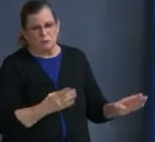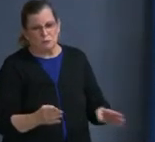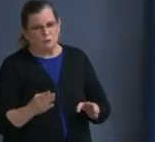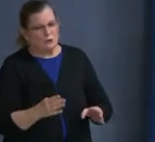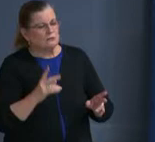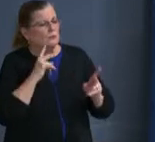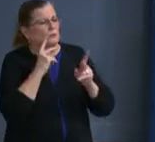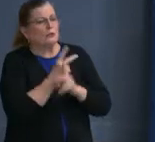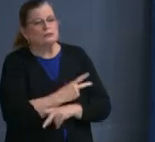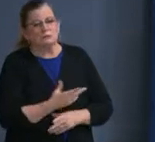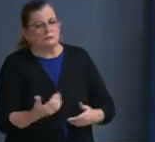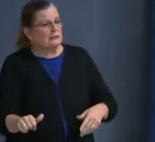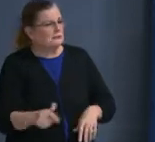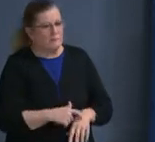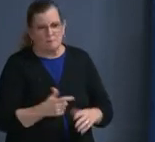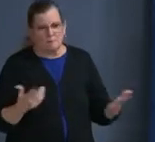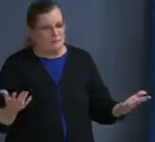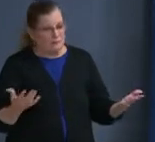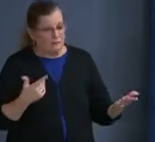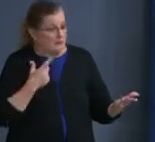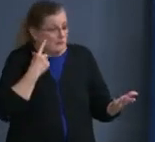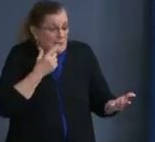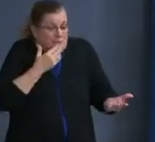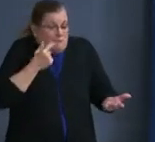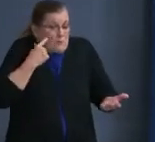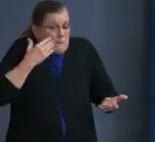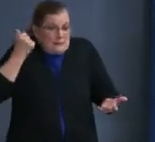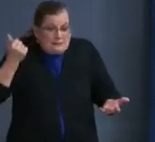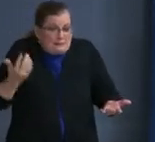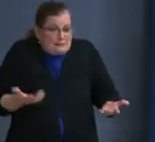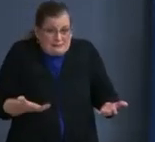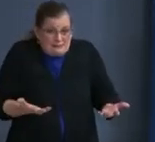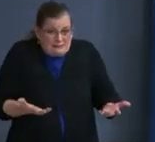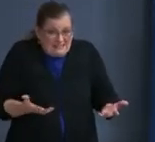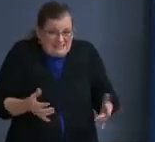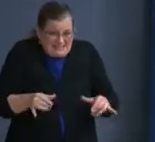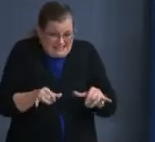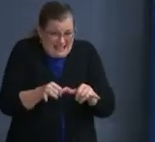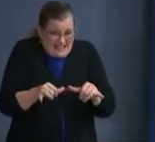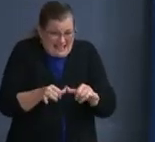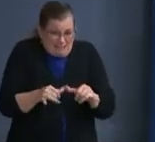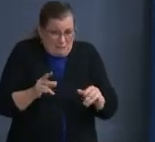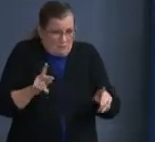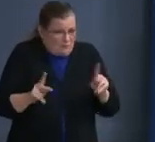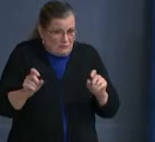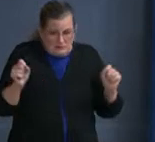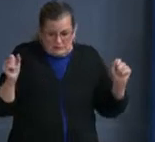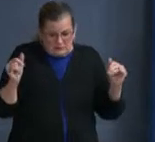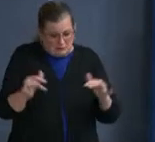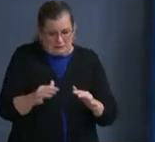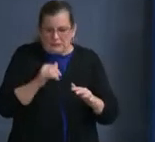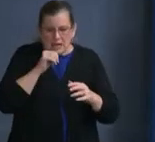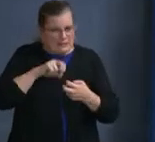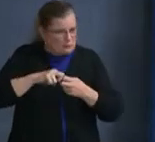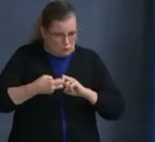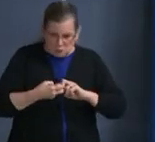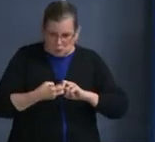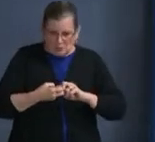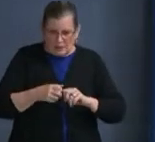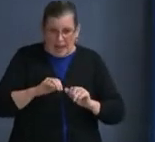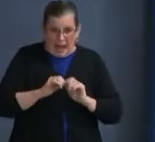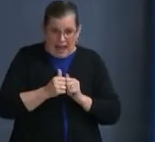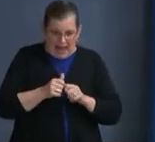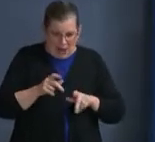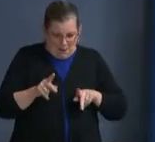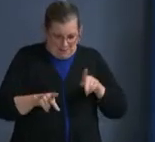and hope for the best. The size of a crowd is really not the issue with regards. It's how the folks in the crowds